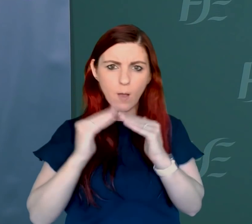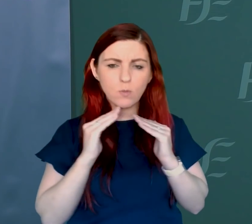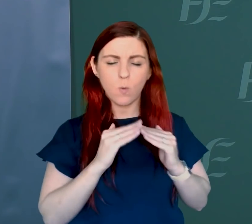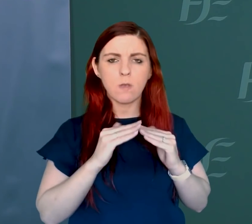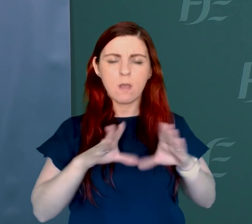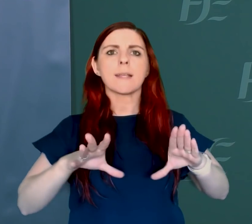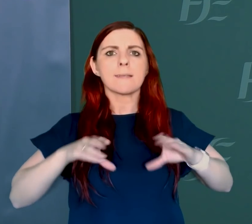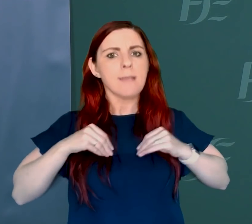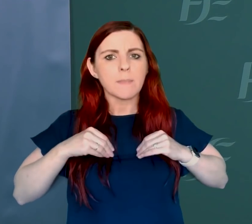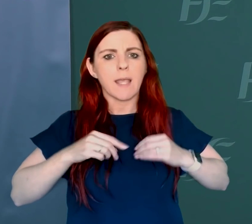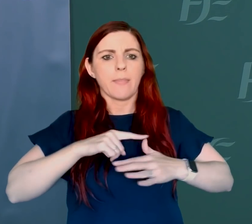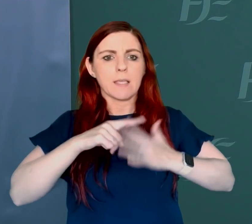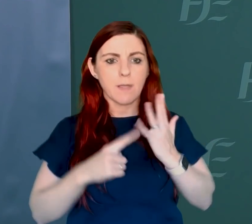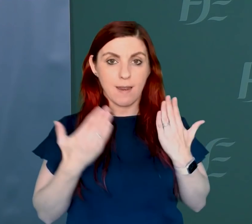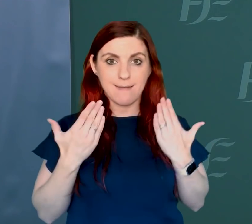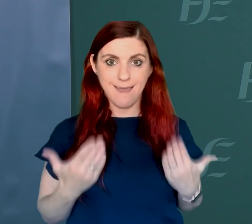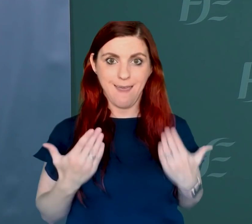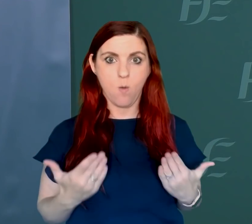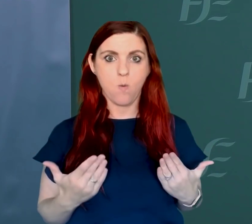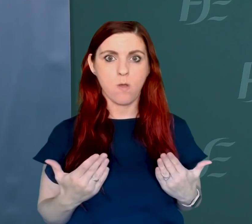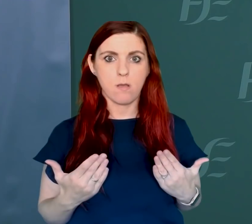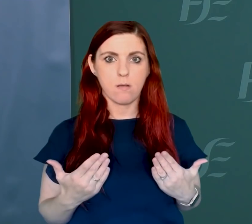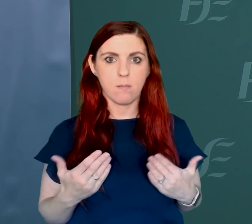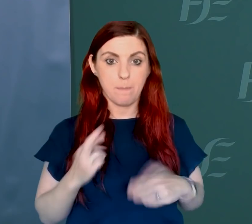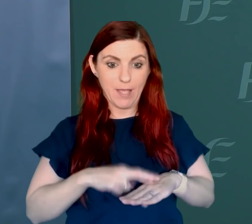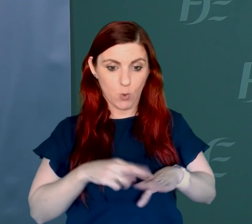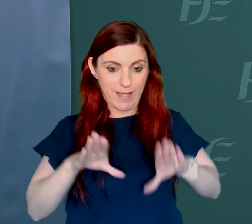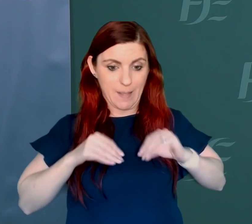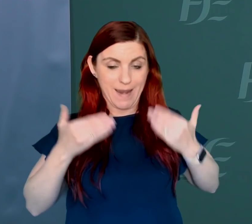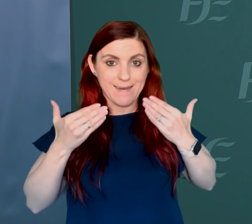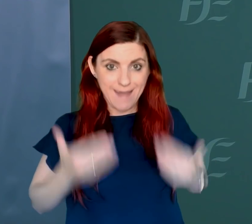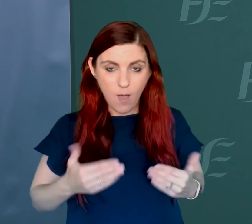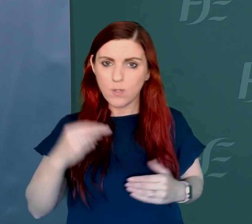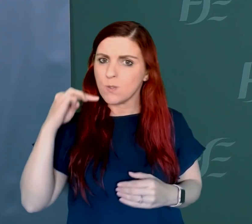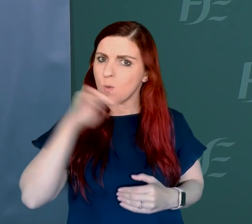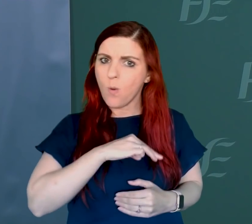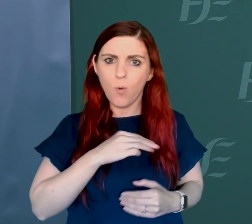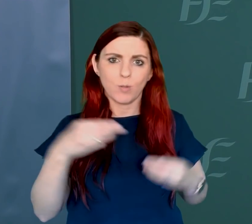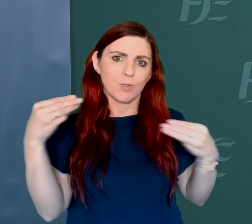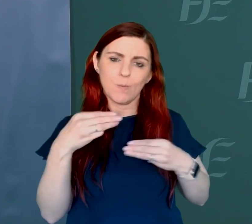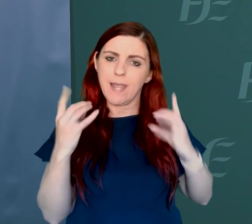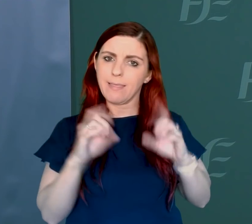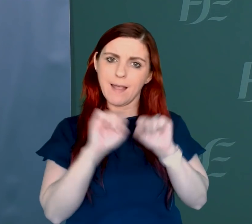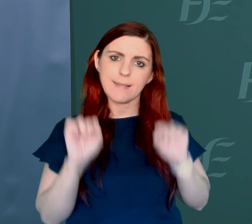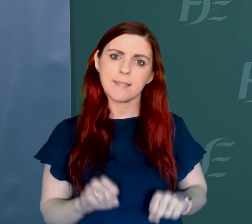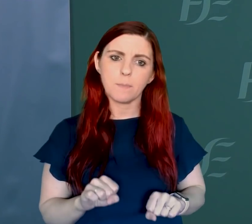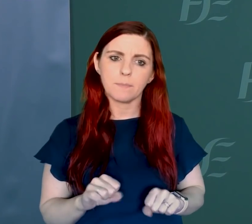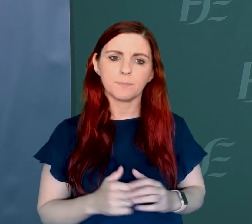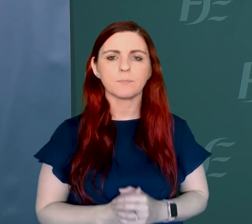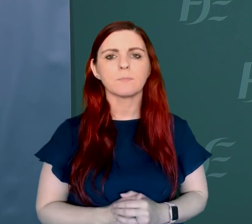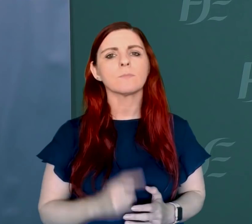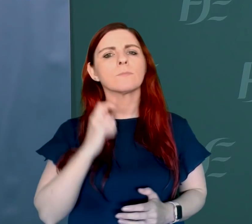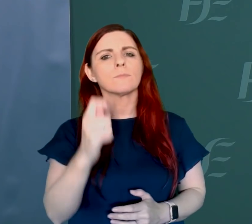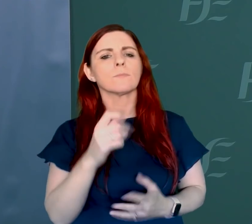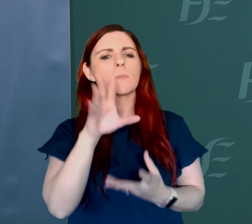this now over the next few weeks will be really key to protect the health system. And just to give you some